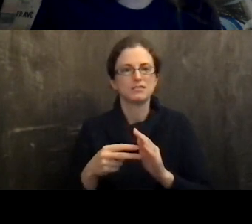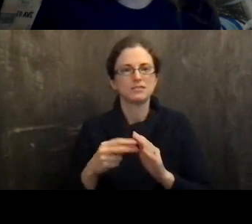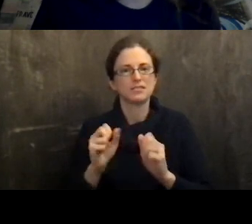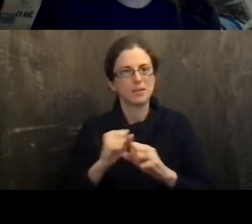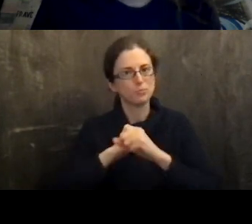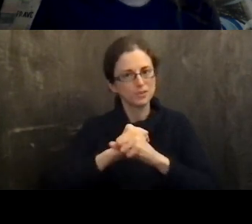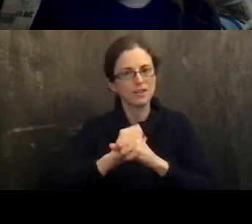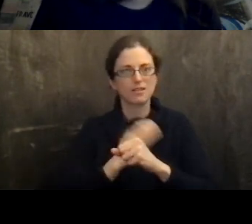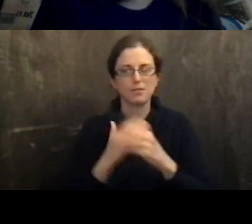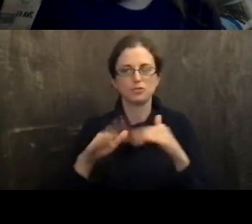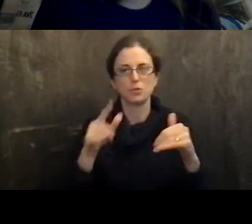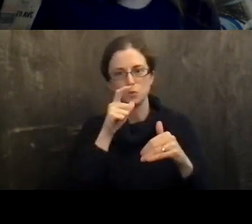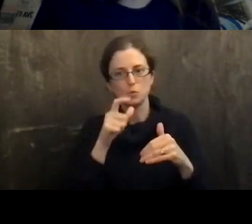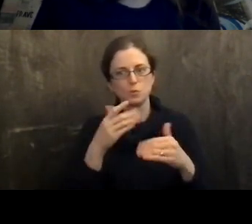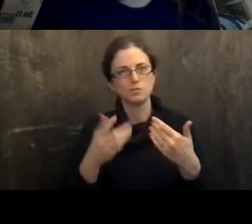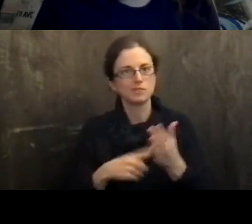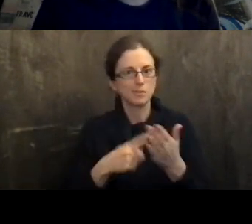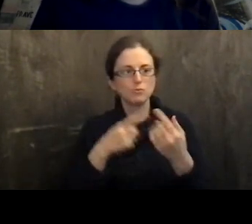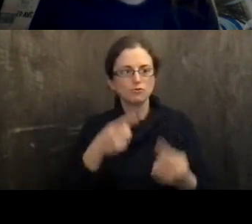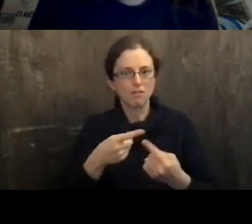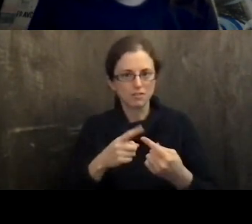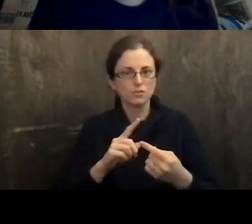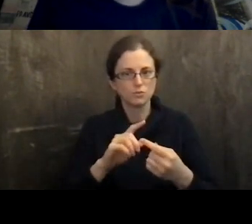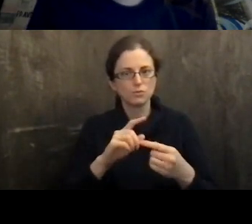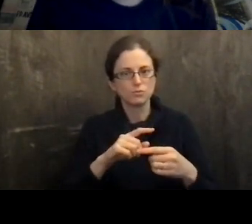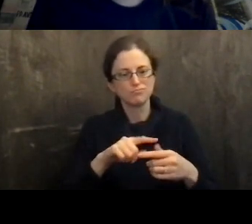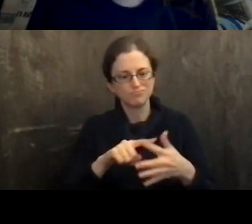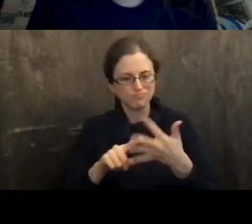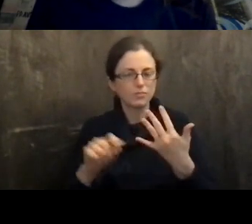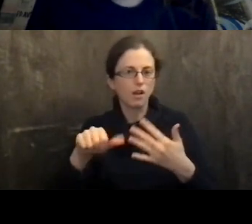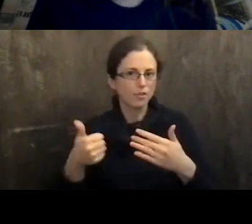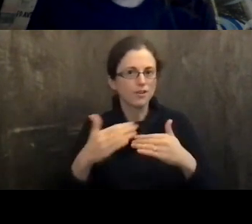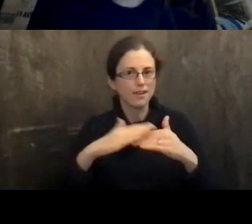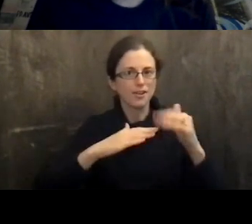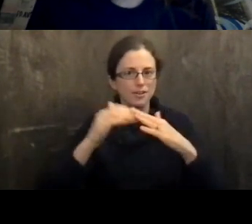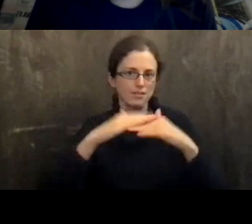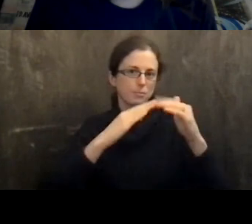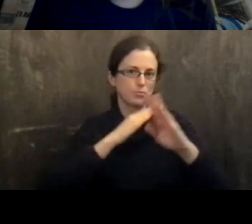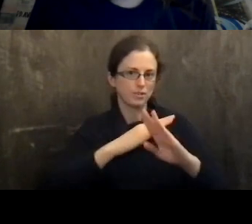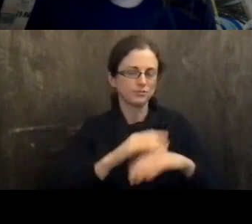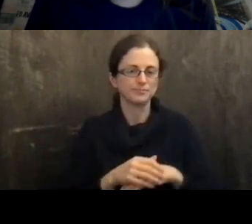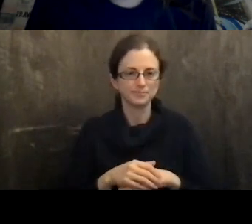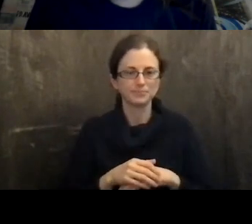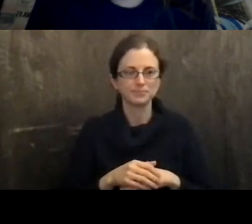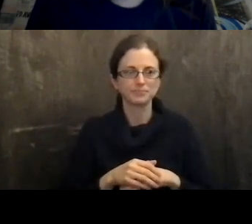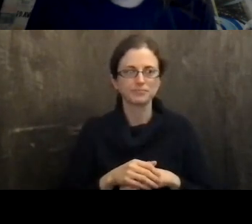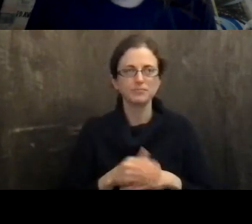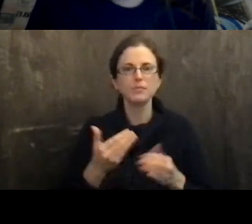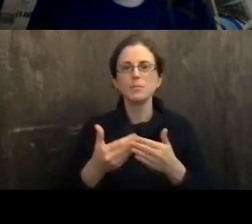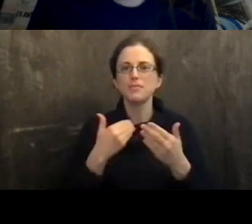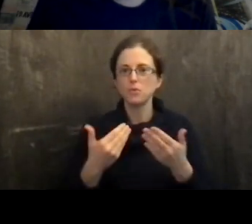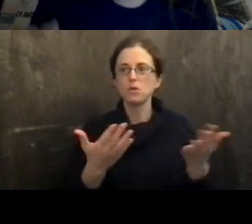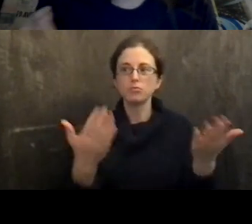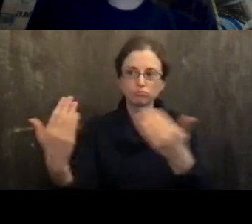children. Before I turn to questions, I would be remiss if I didn't talk about Omicron because it's been in the news a